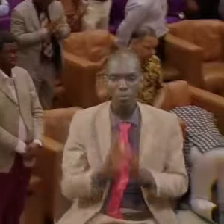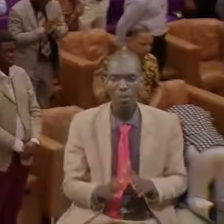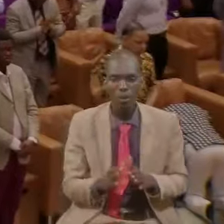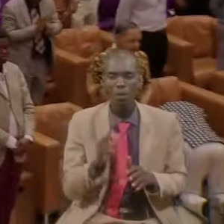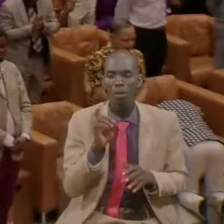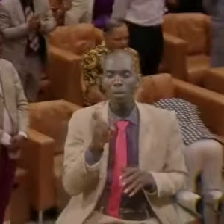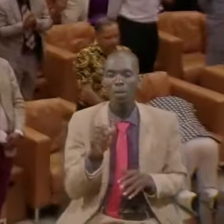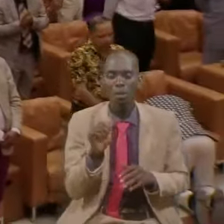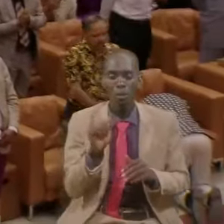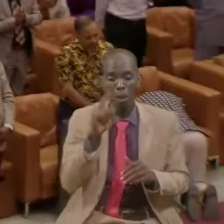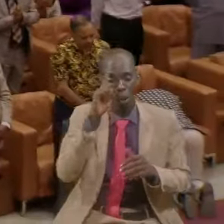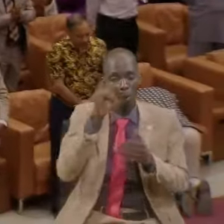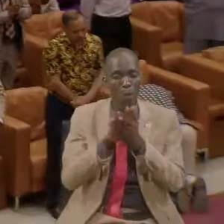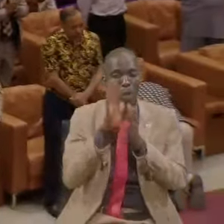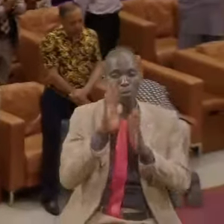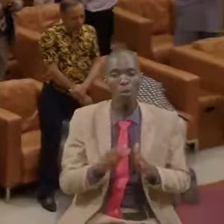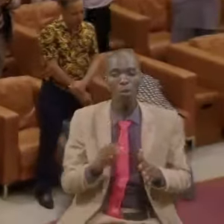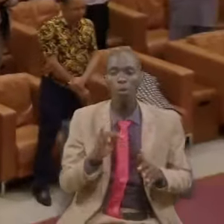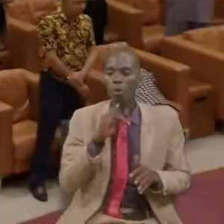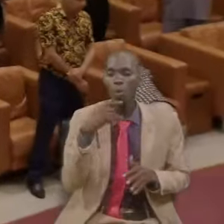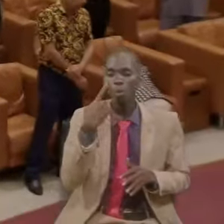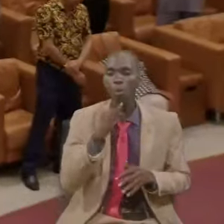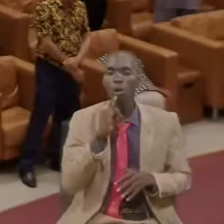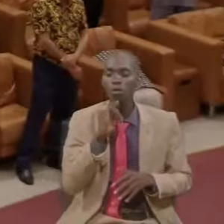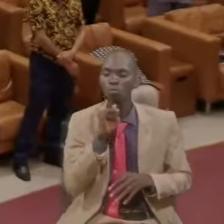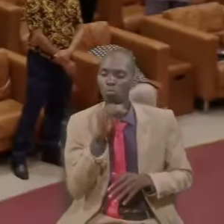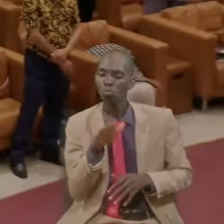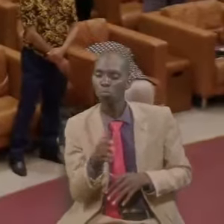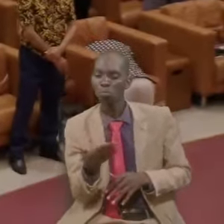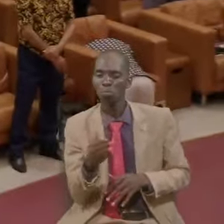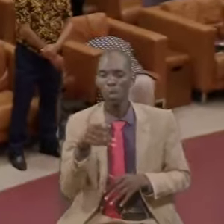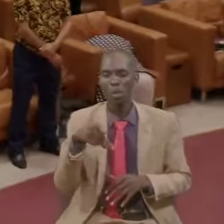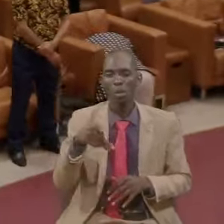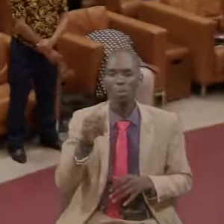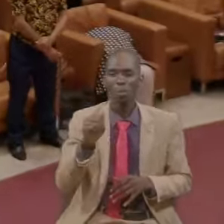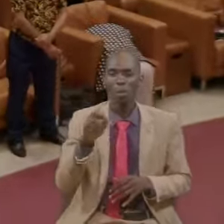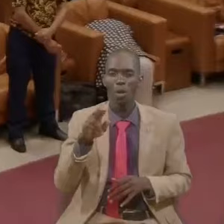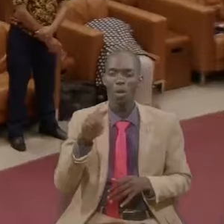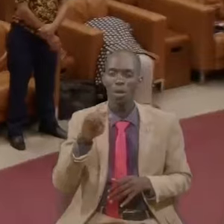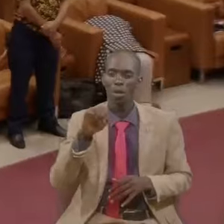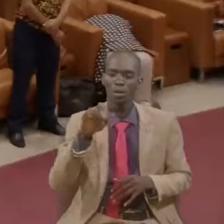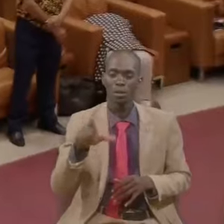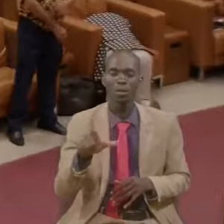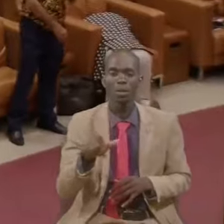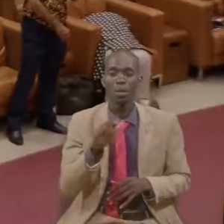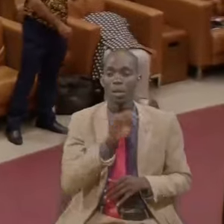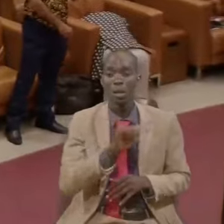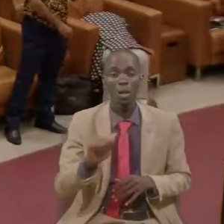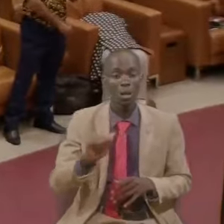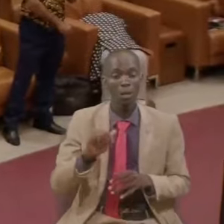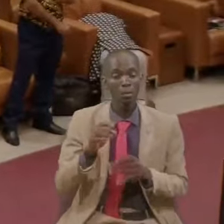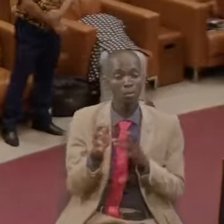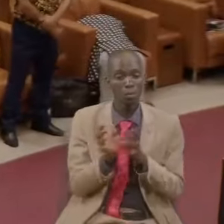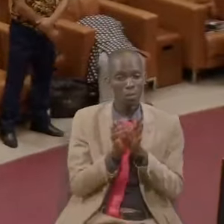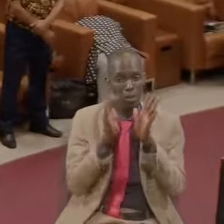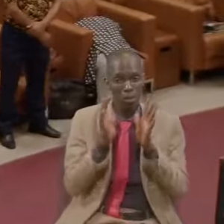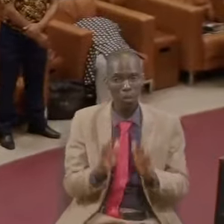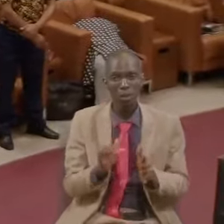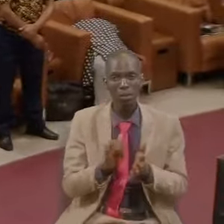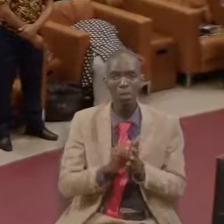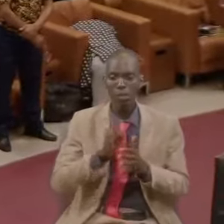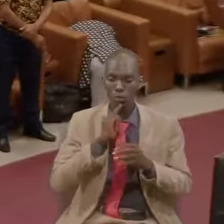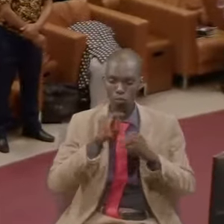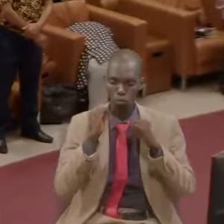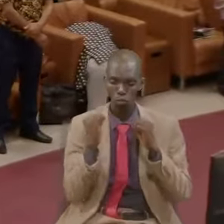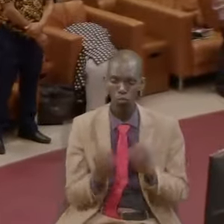impartial believer, a standing believer, steadfast in the things of the Lord. You know the